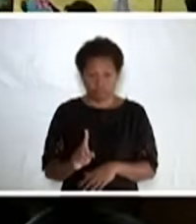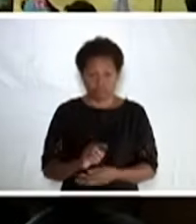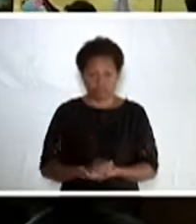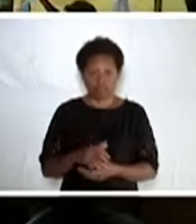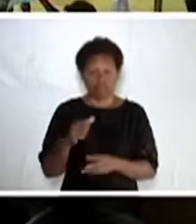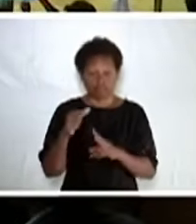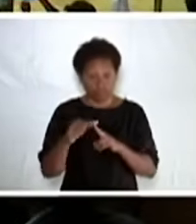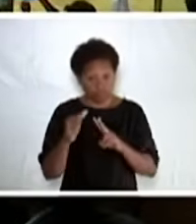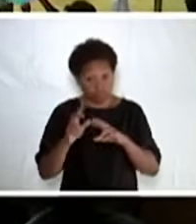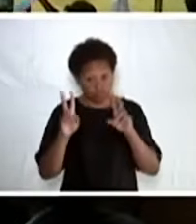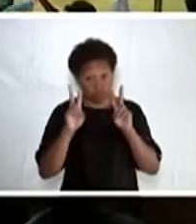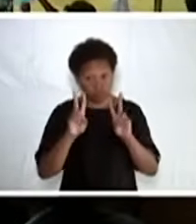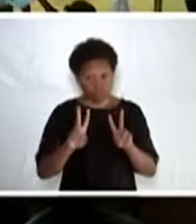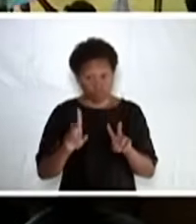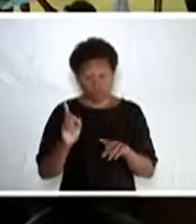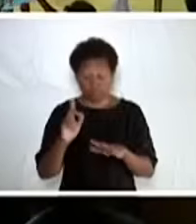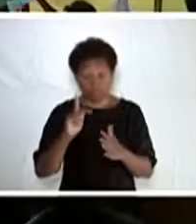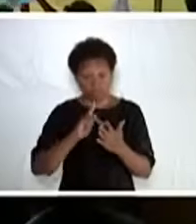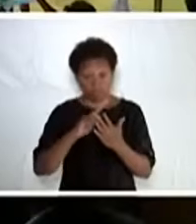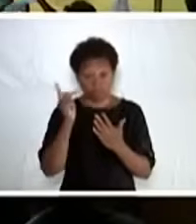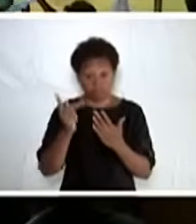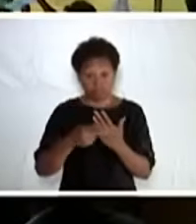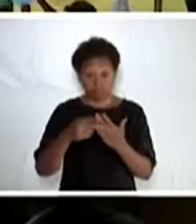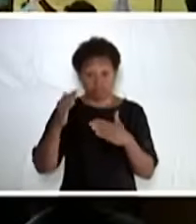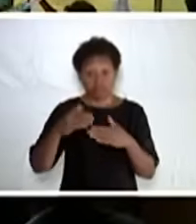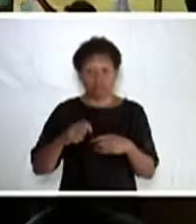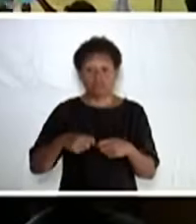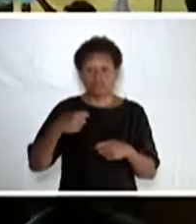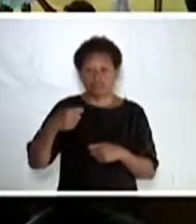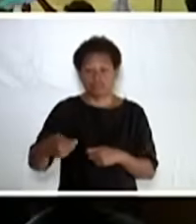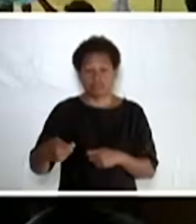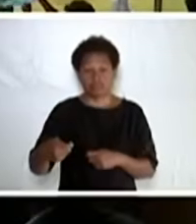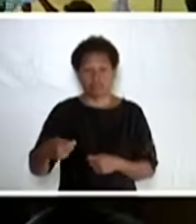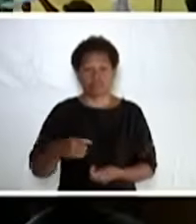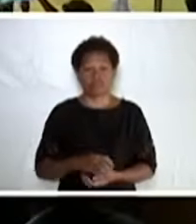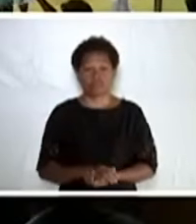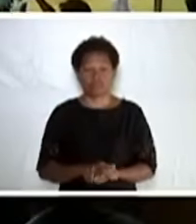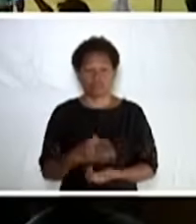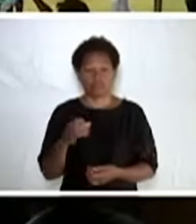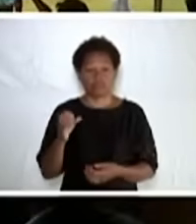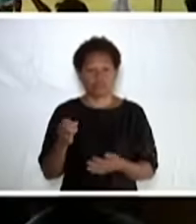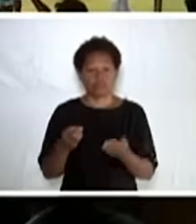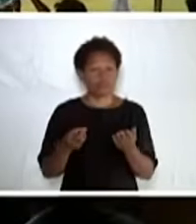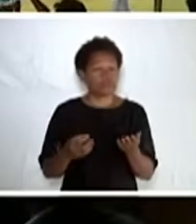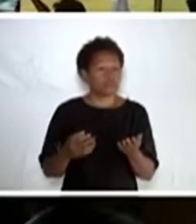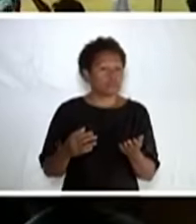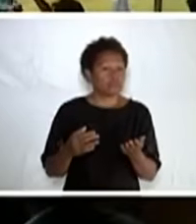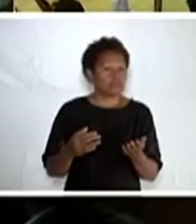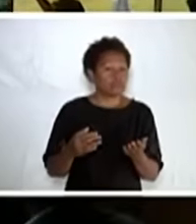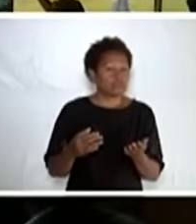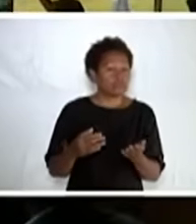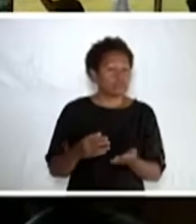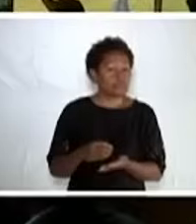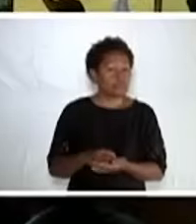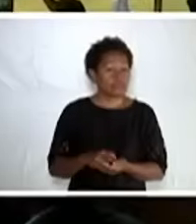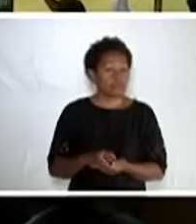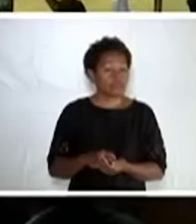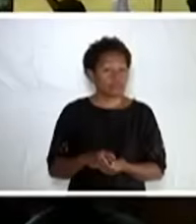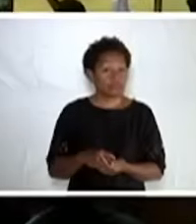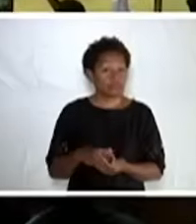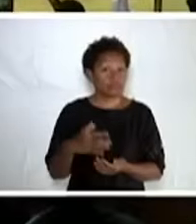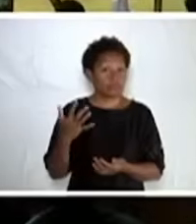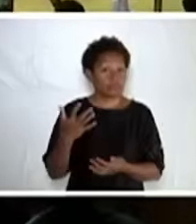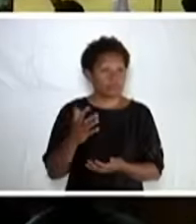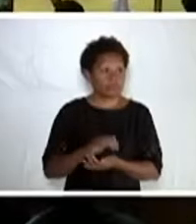sarava taltikani na vi program so me bakani da reviti mi muri tukina nanda kai ni benua ena ngai wana taki so rusang